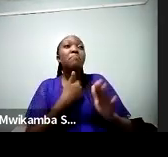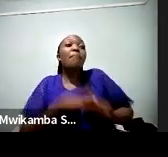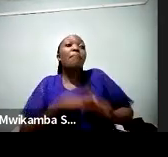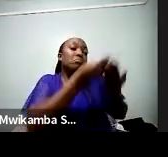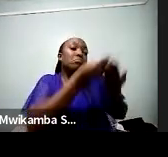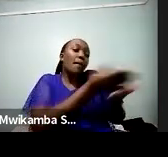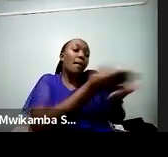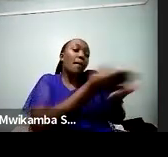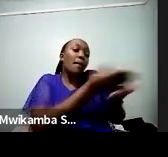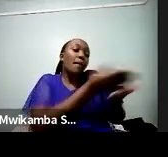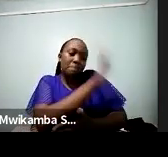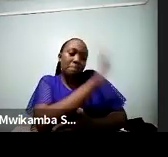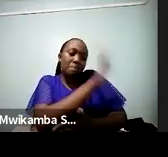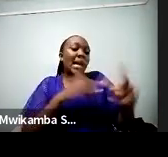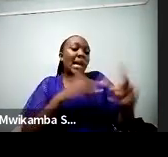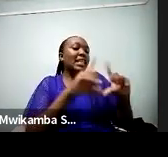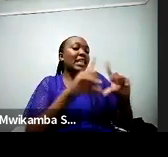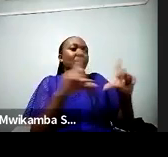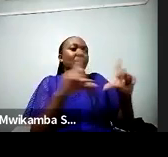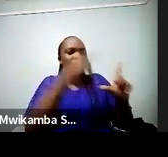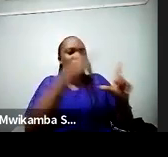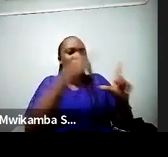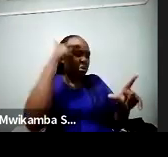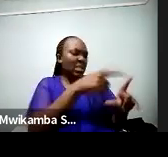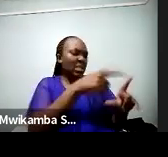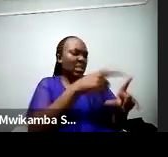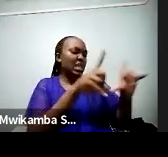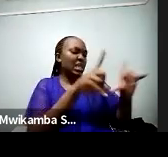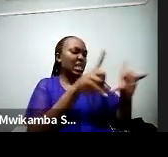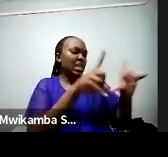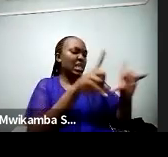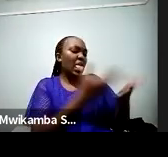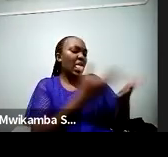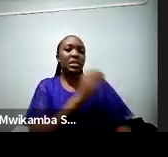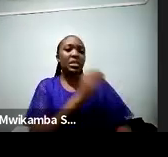didn't work for me. So I'm returning the certificate and you give me back my money.